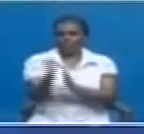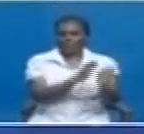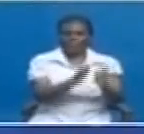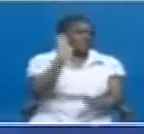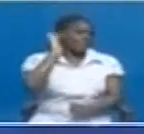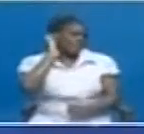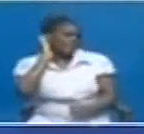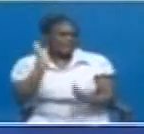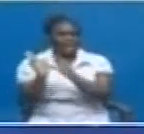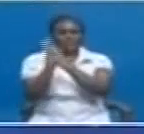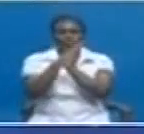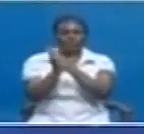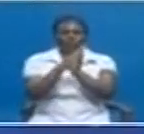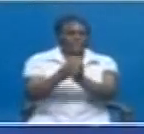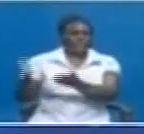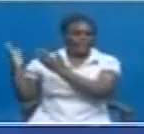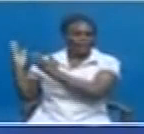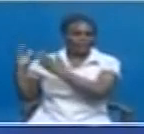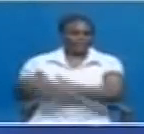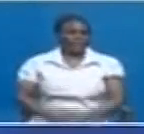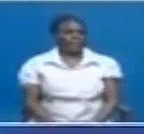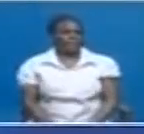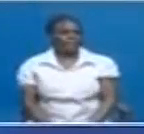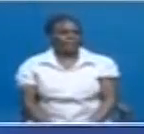to this story from the Kerio Valley.